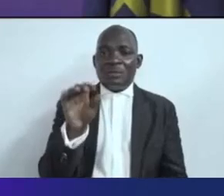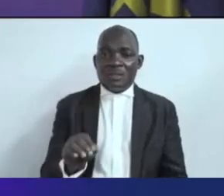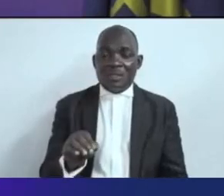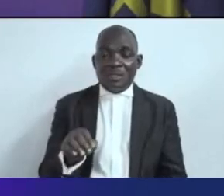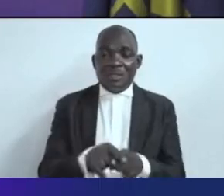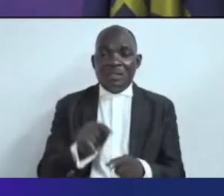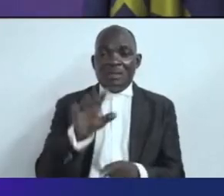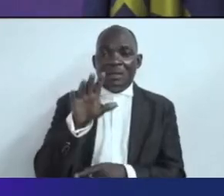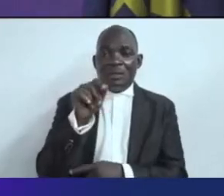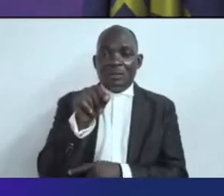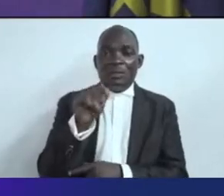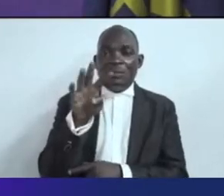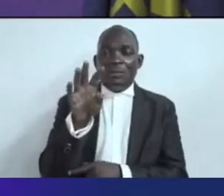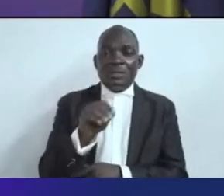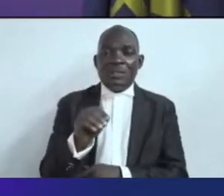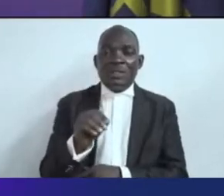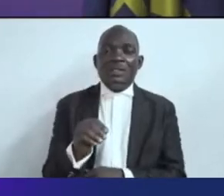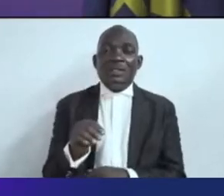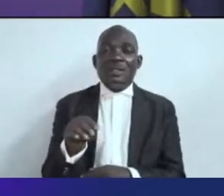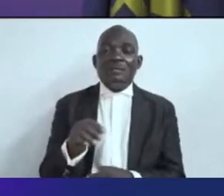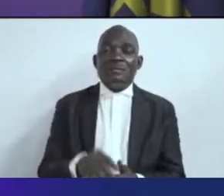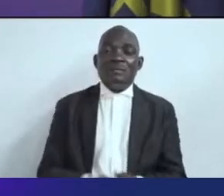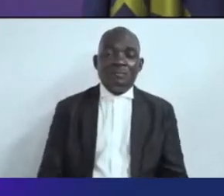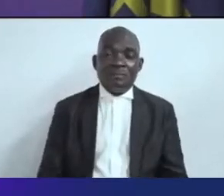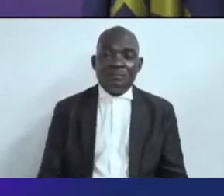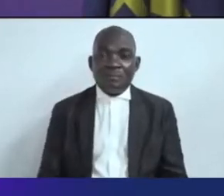and 5.4%, respectively.